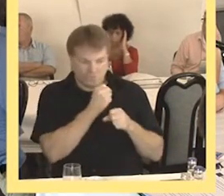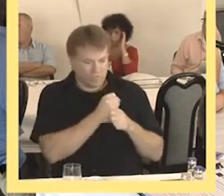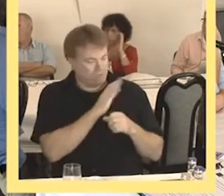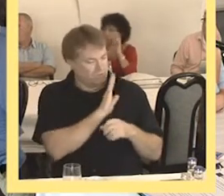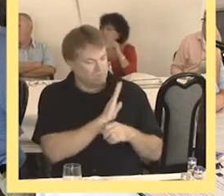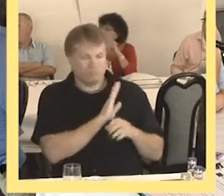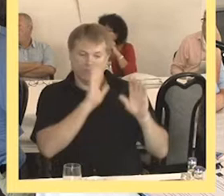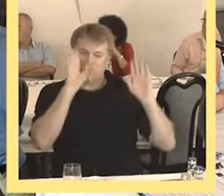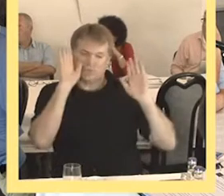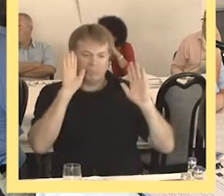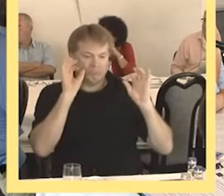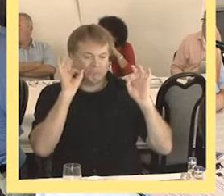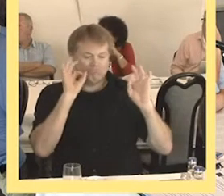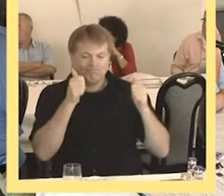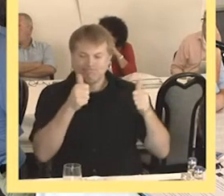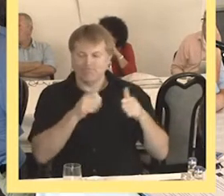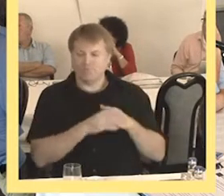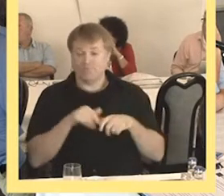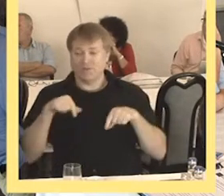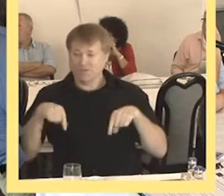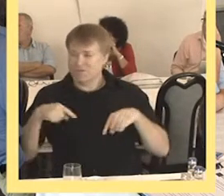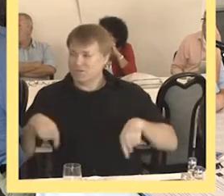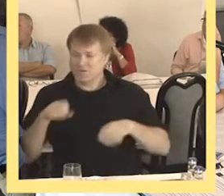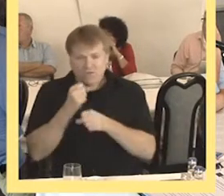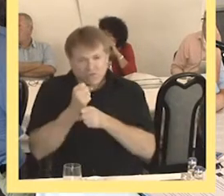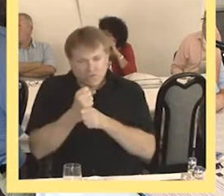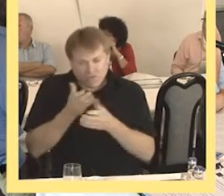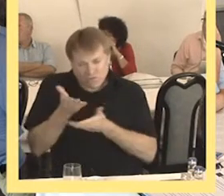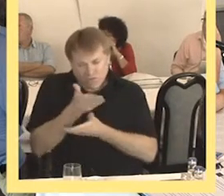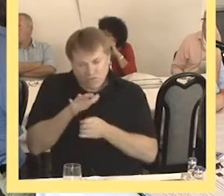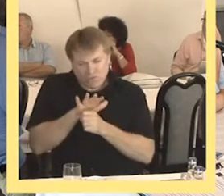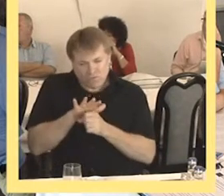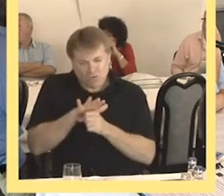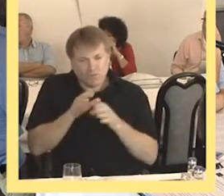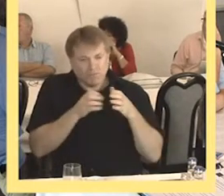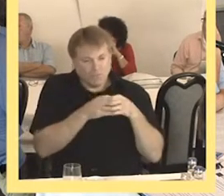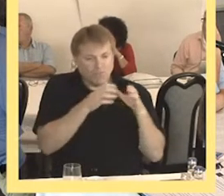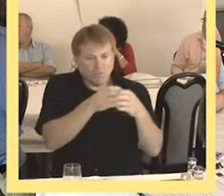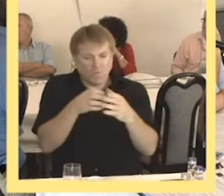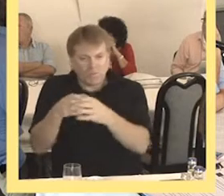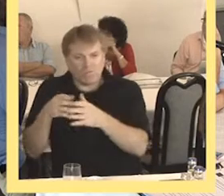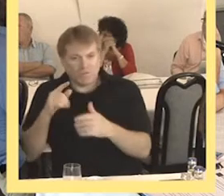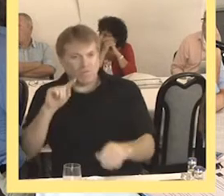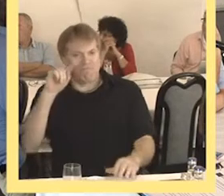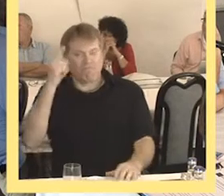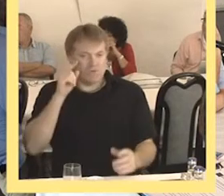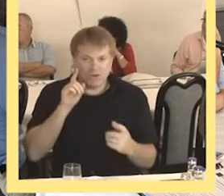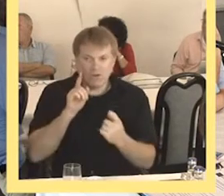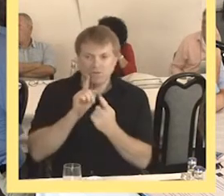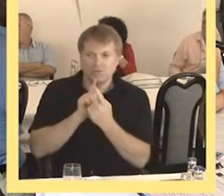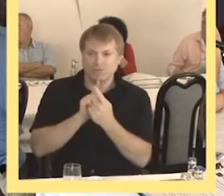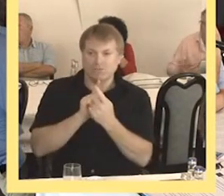group here, the local workshop was the first contact to these groups of impairments.